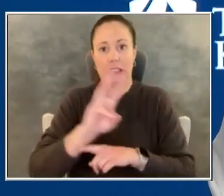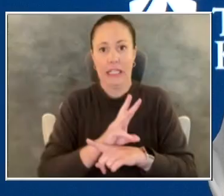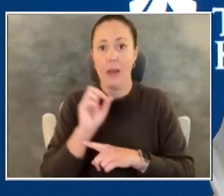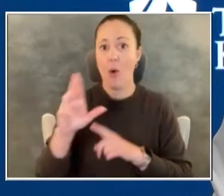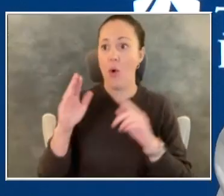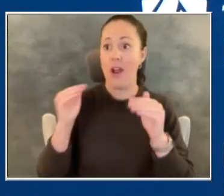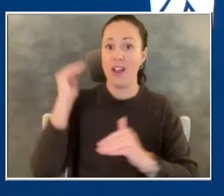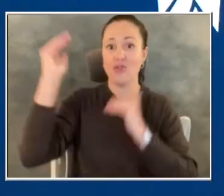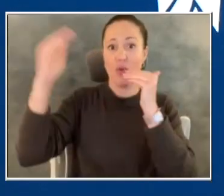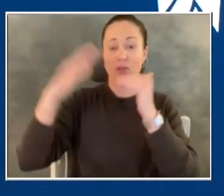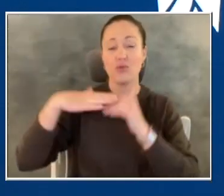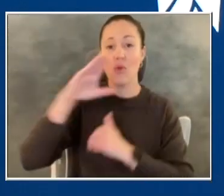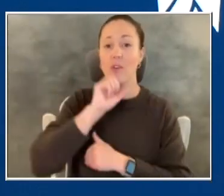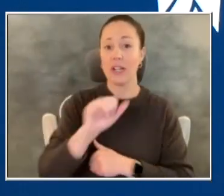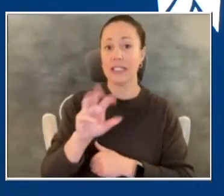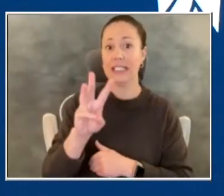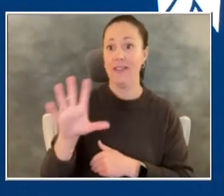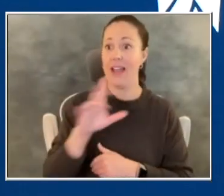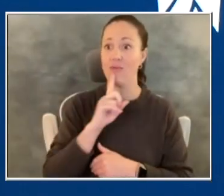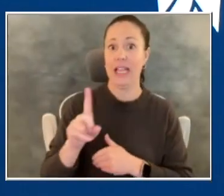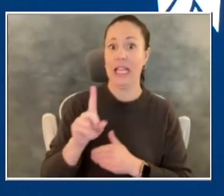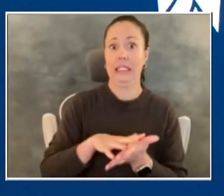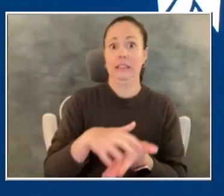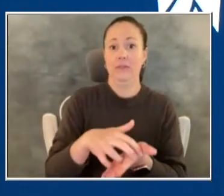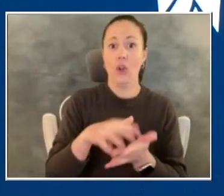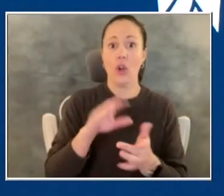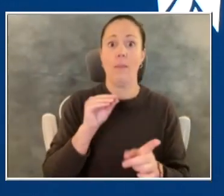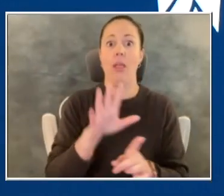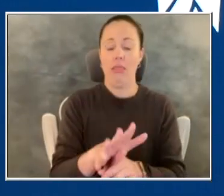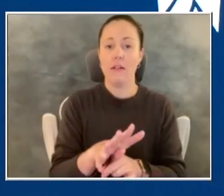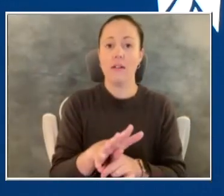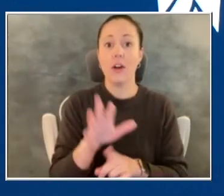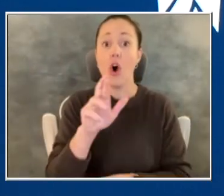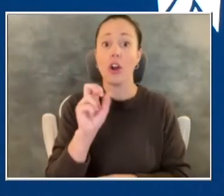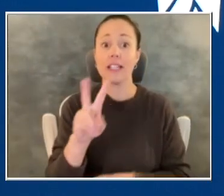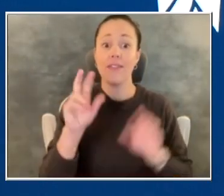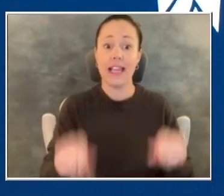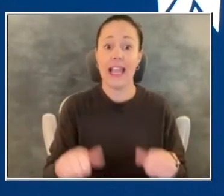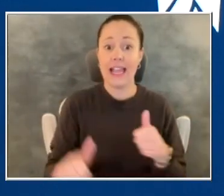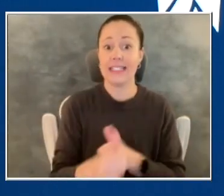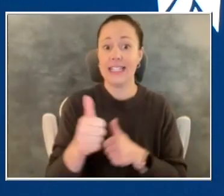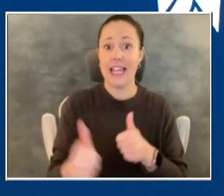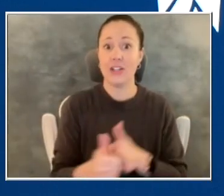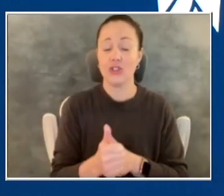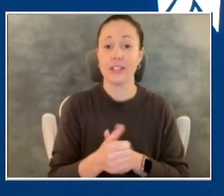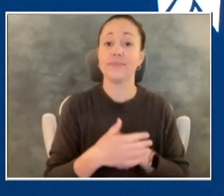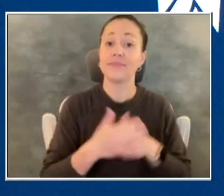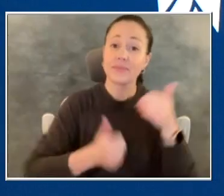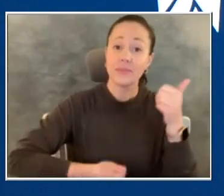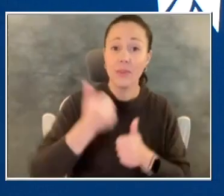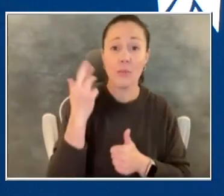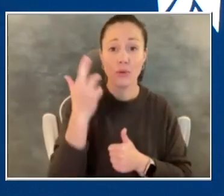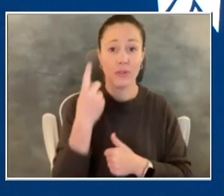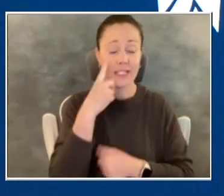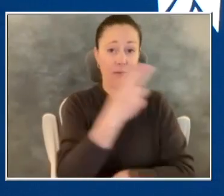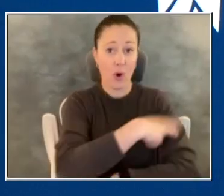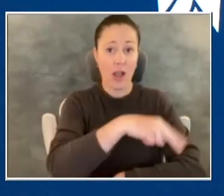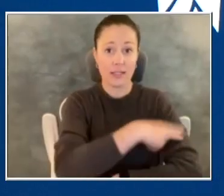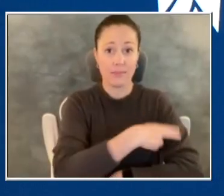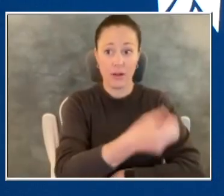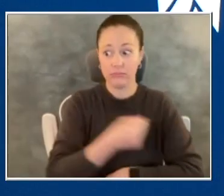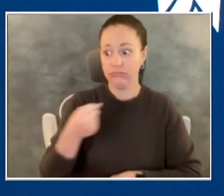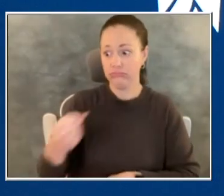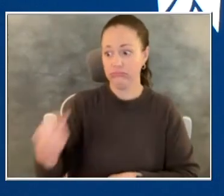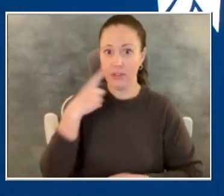of age, RSV can be dangerous. It is the leading cause of hospitalizations for babies in the United